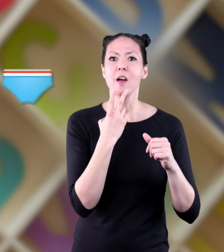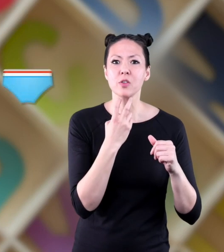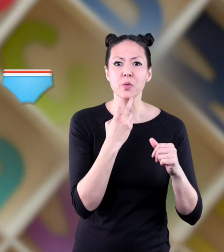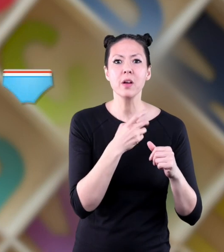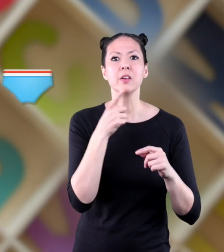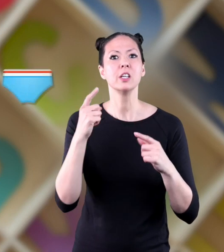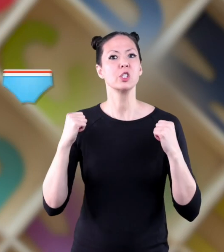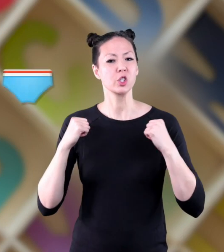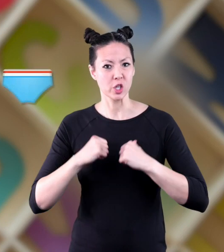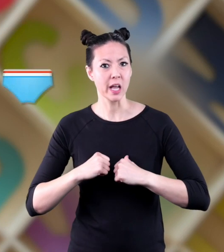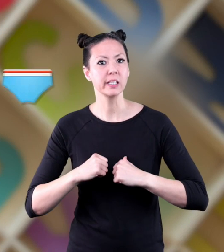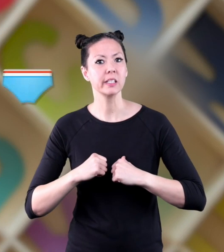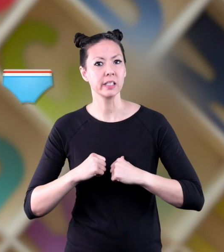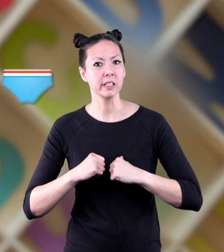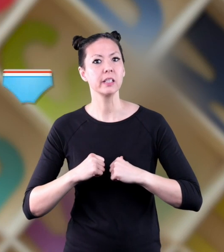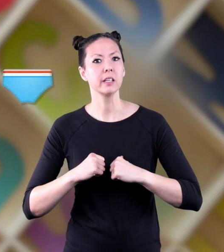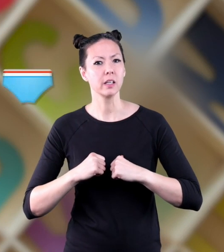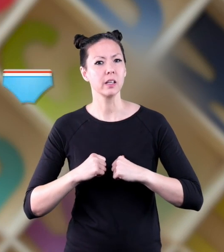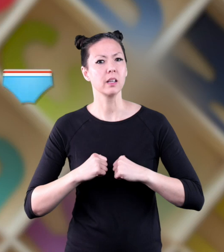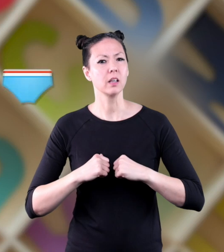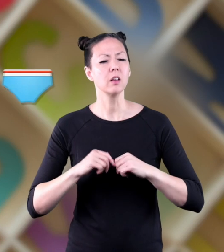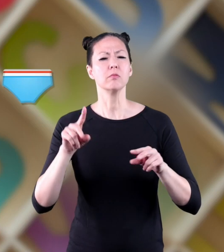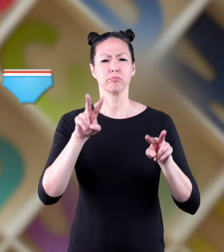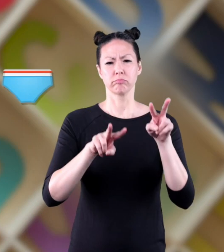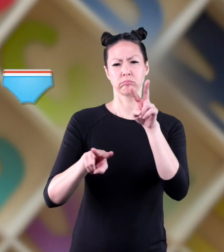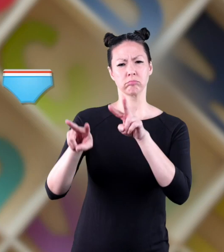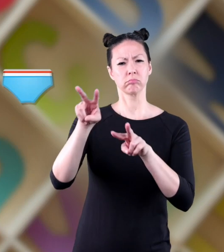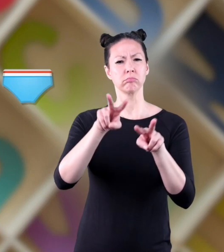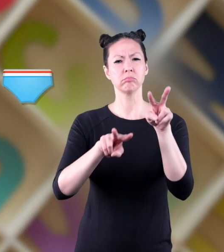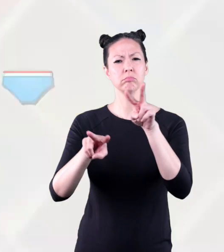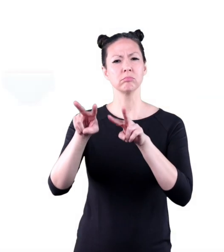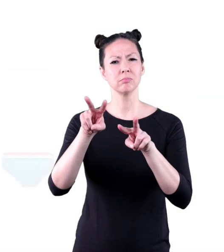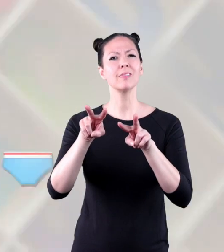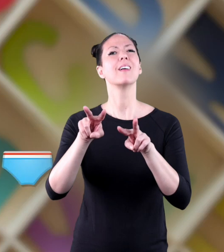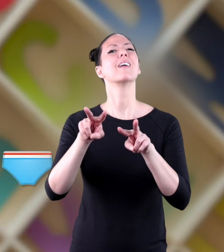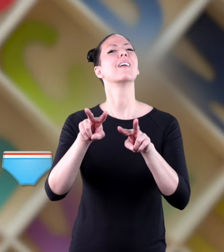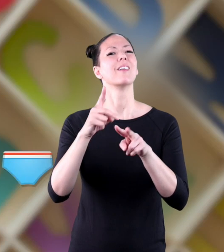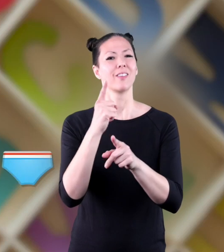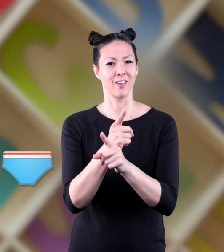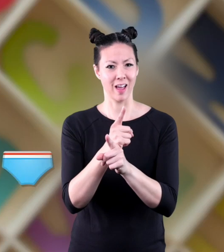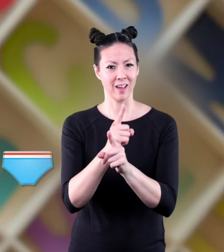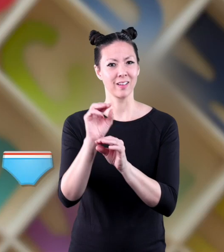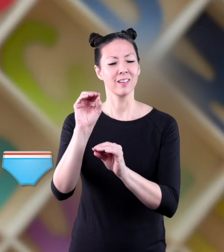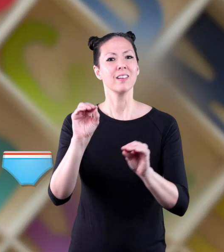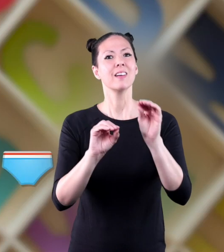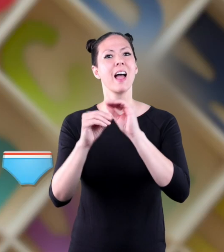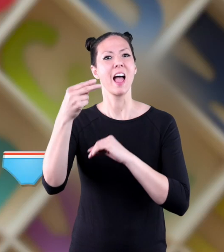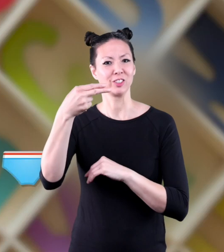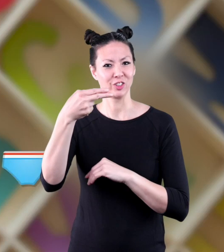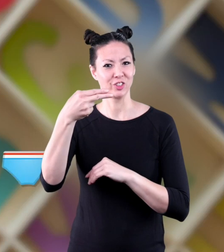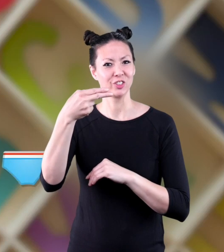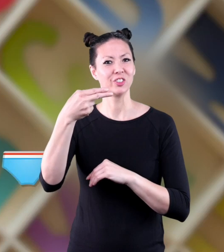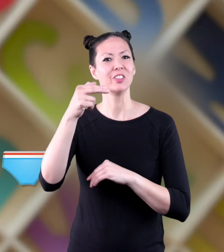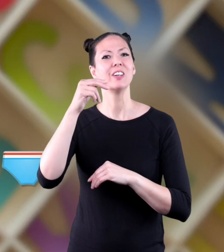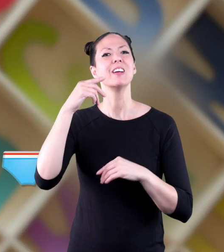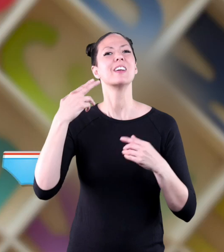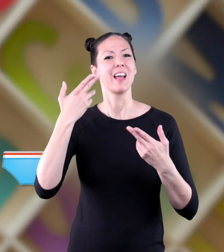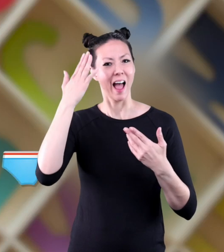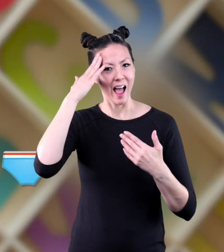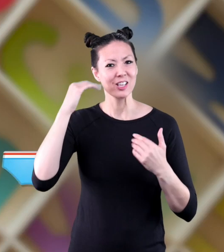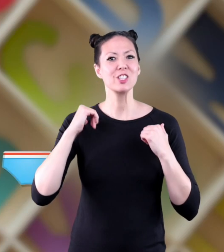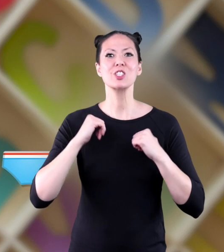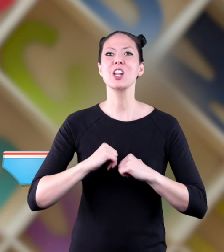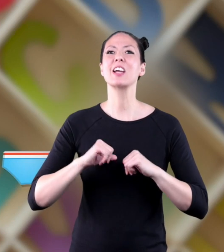jacket. I'll give you a minute. That's right. It's hat,